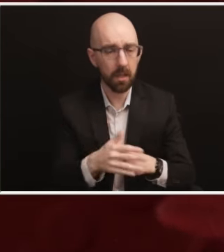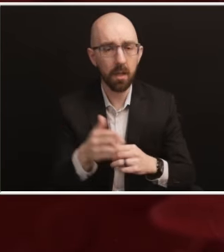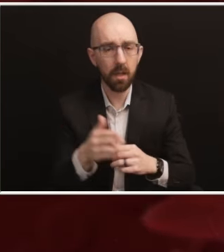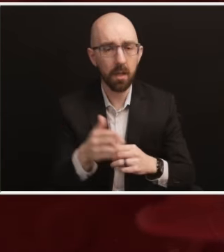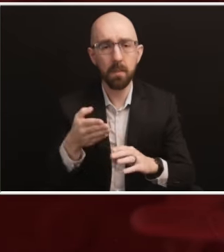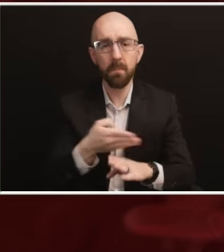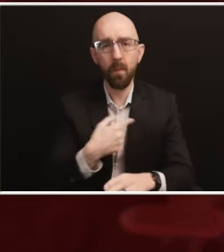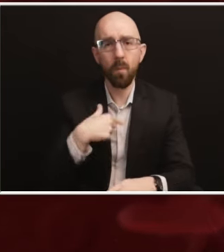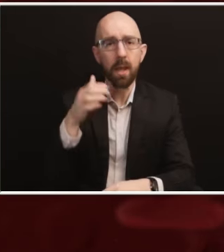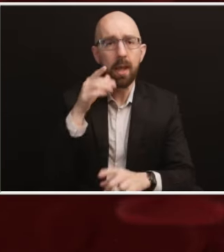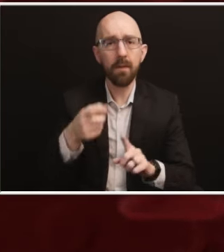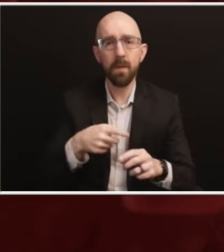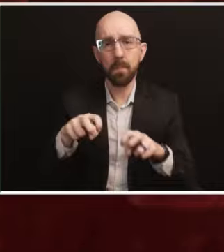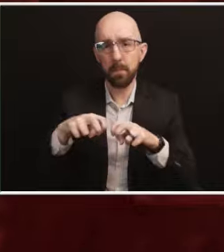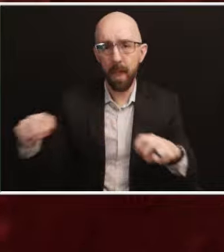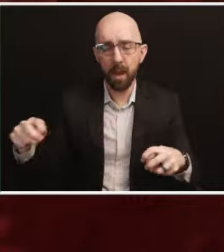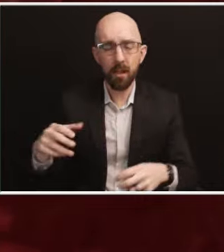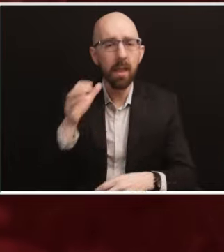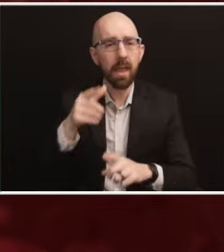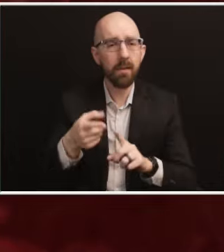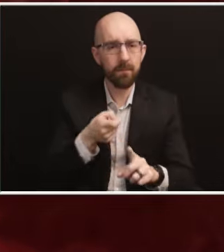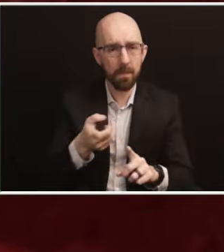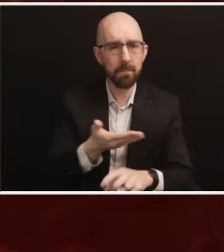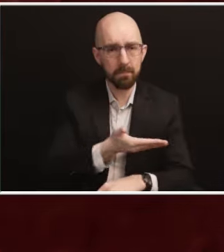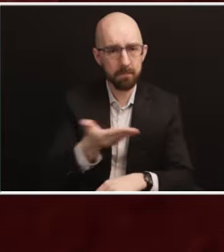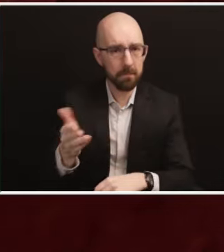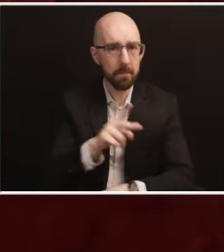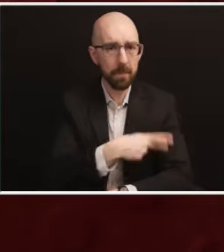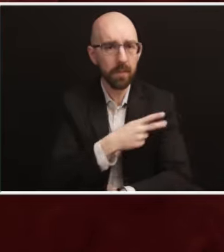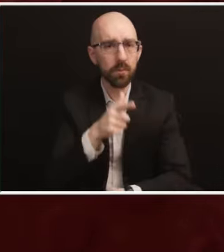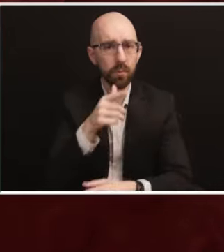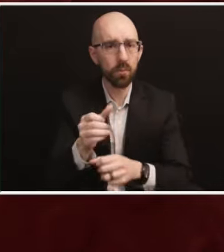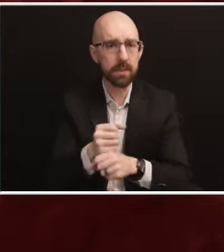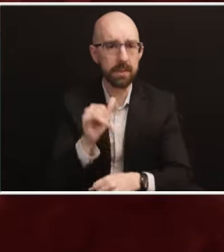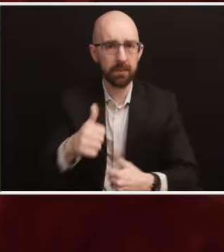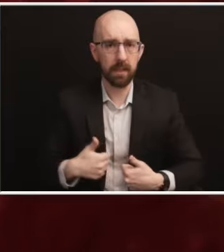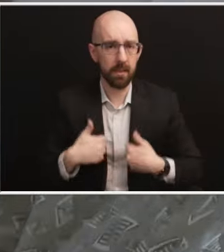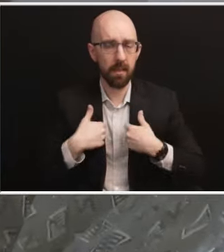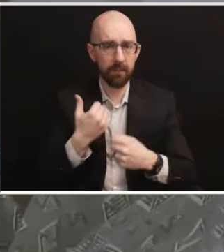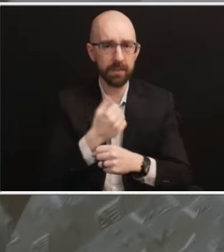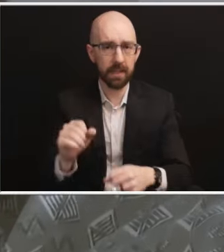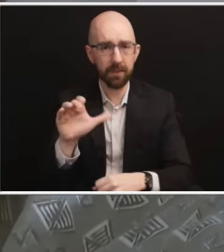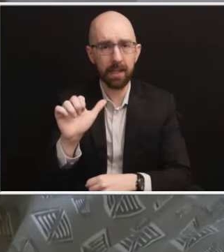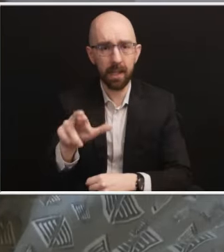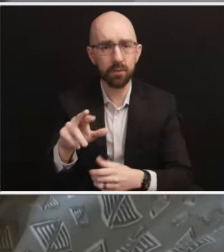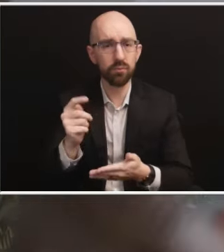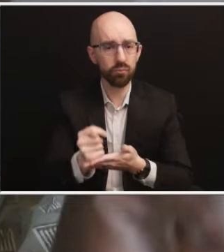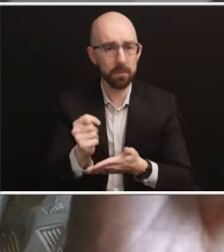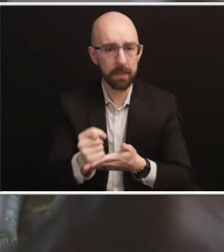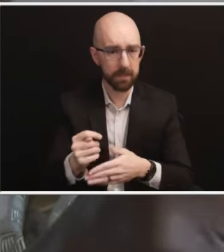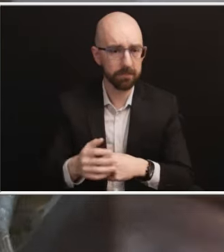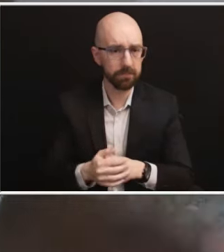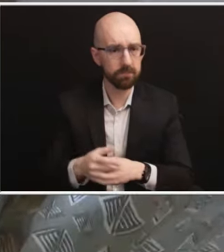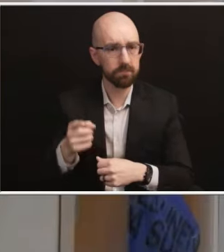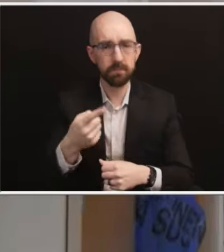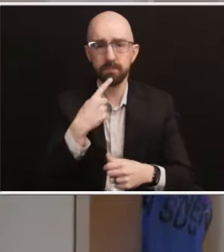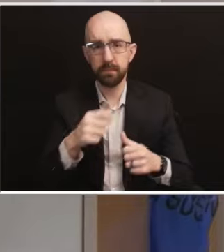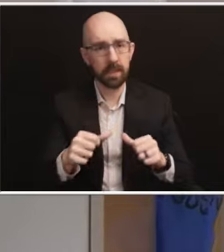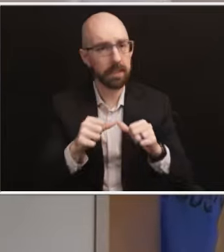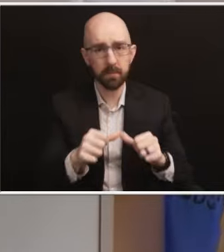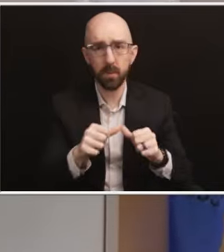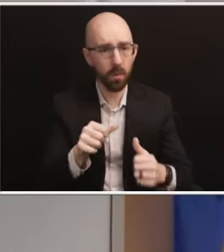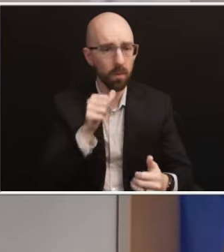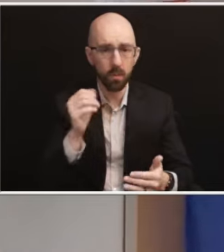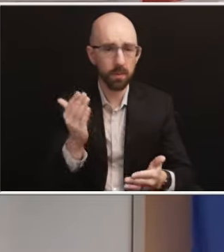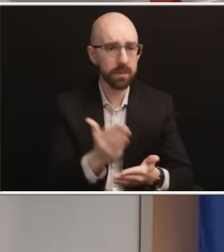panel, let's hear from some patients who have received this life-saving cancer treatment. Keep on going, don't stop. You